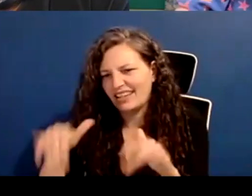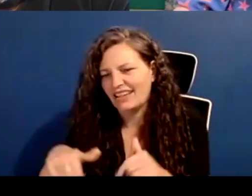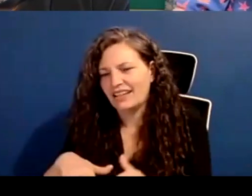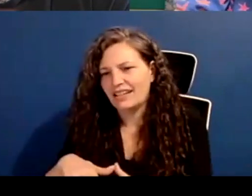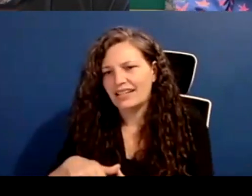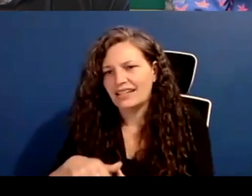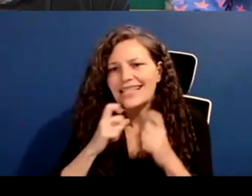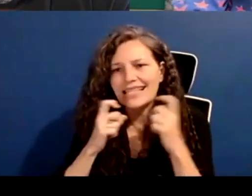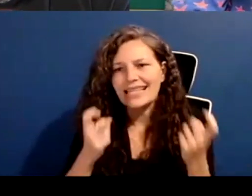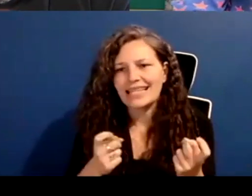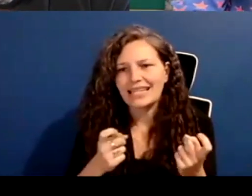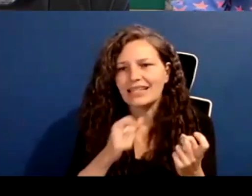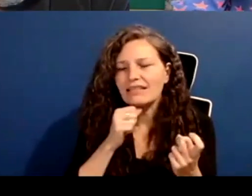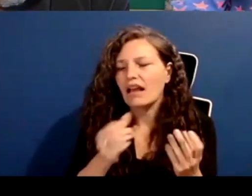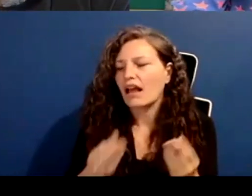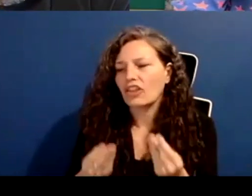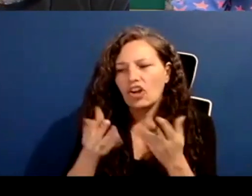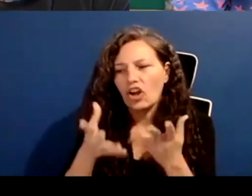disability.